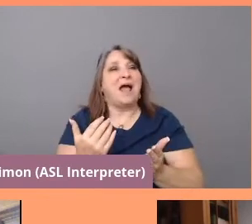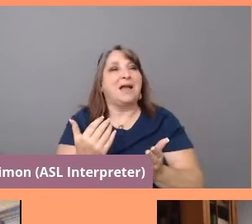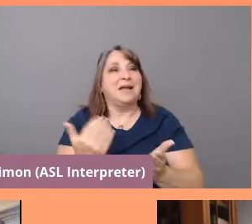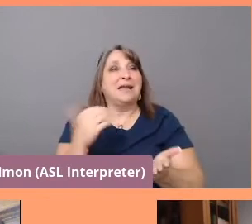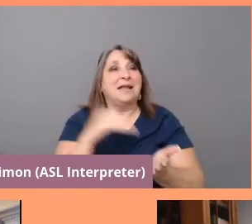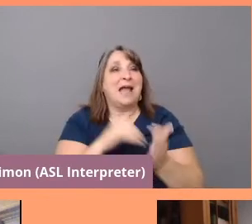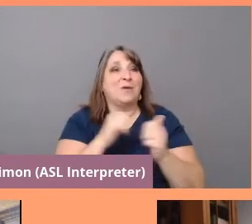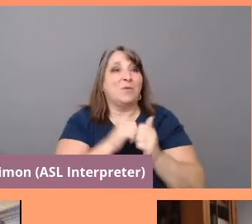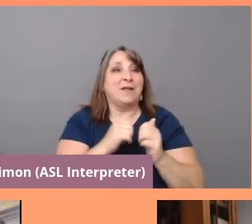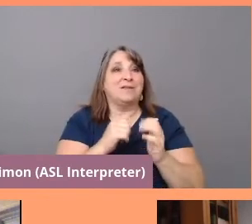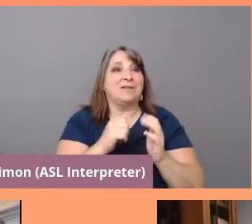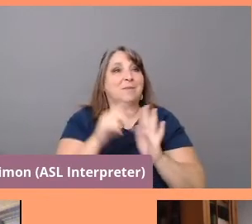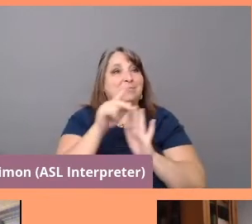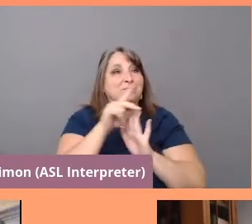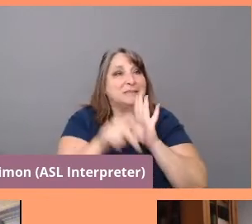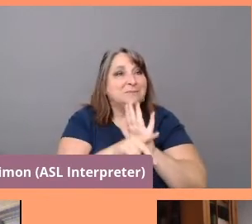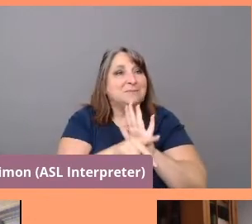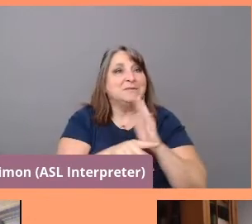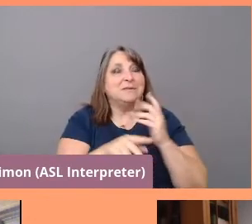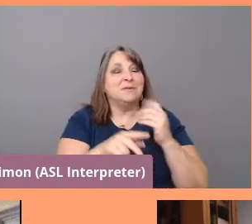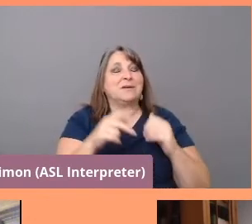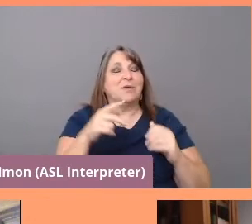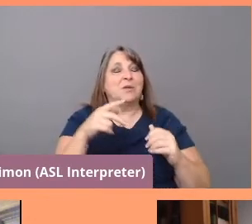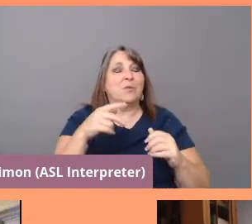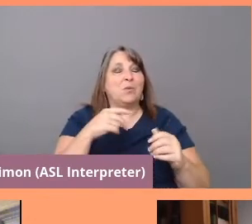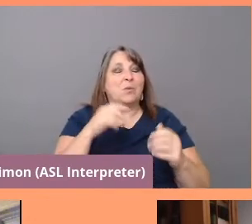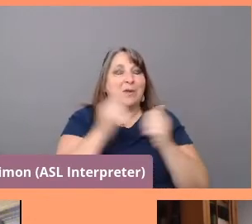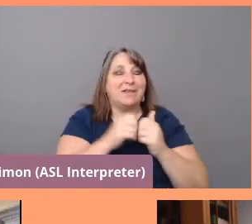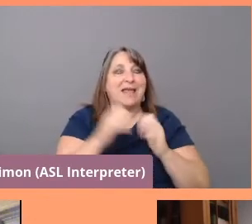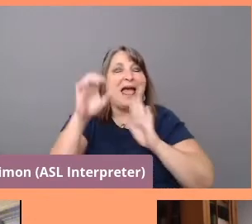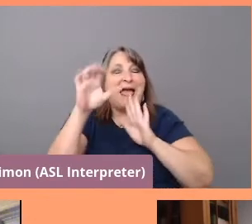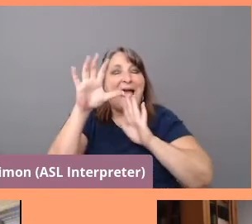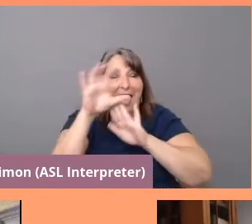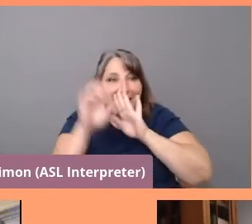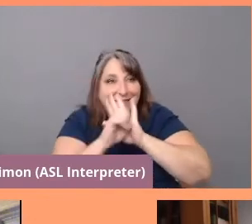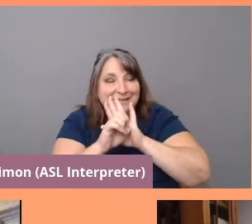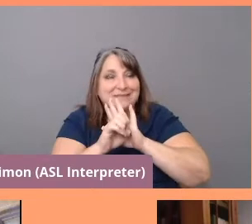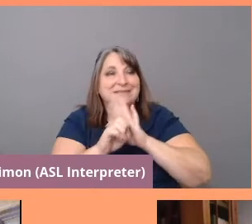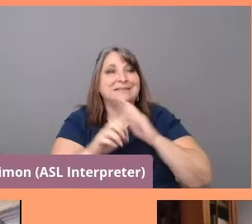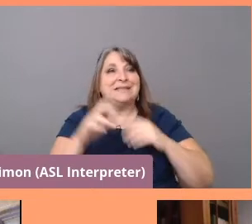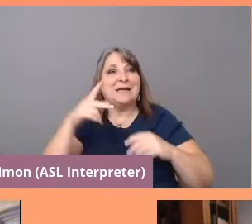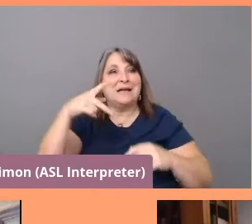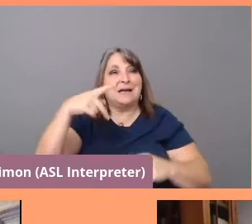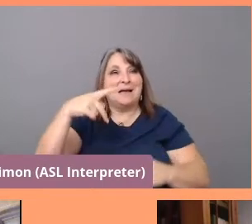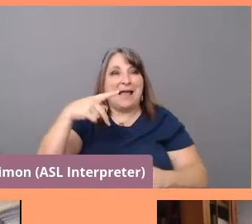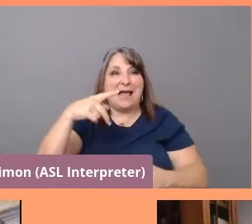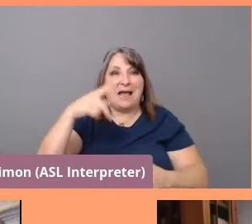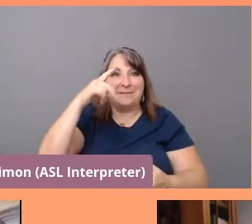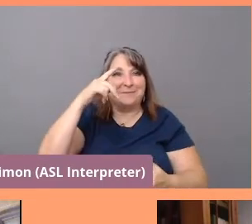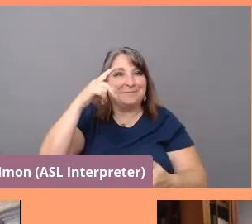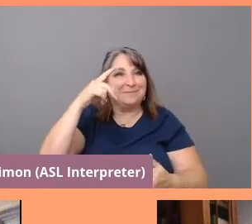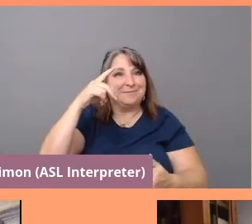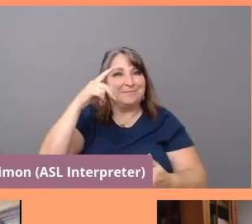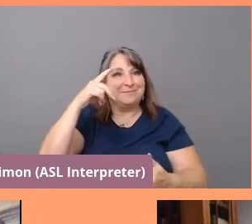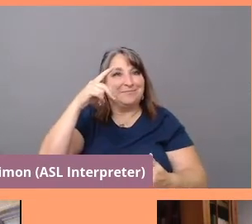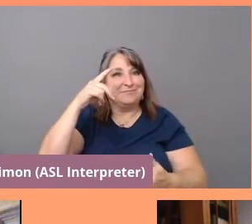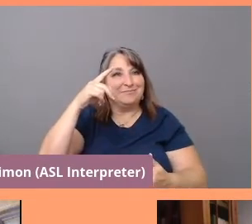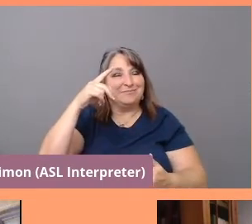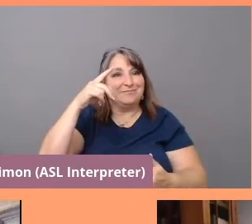principles in place, with sort of ethics in place that can lead to